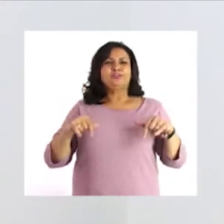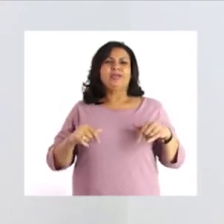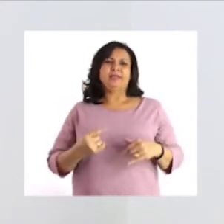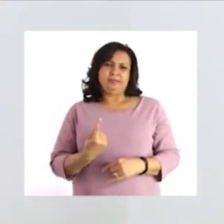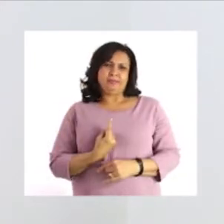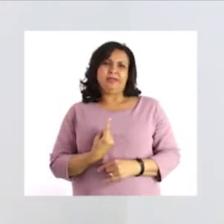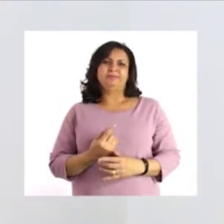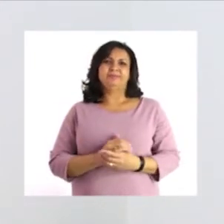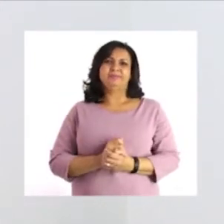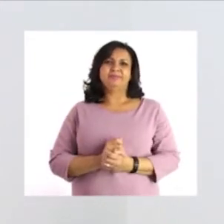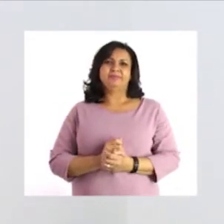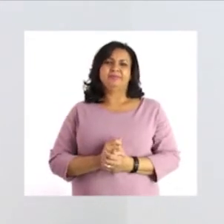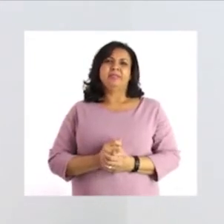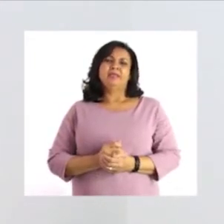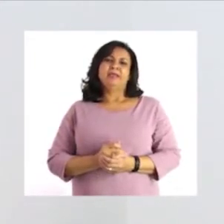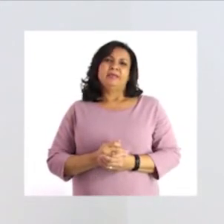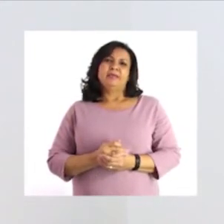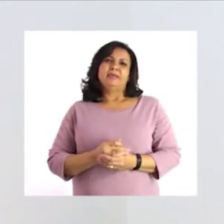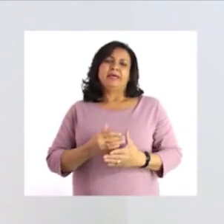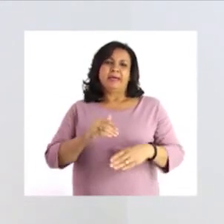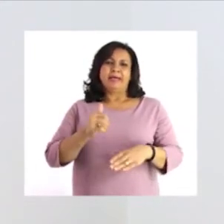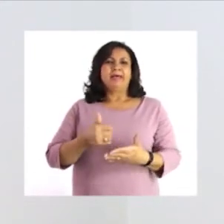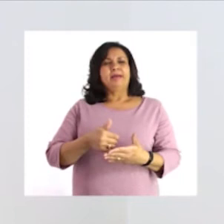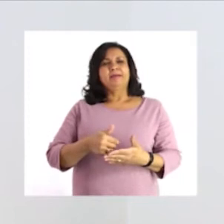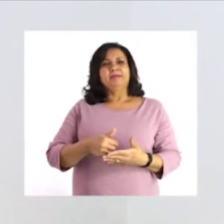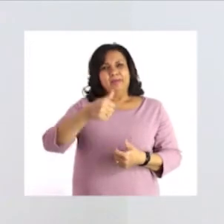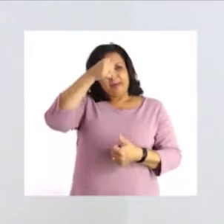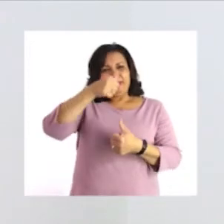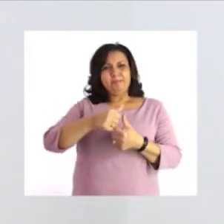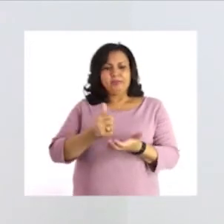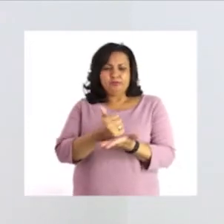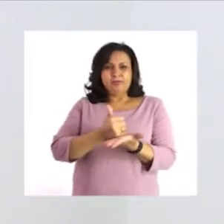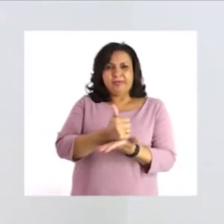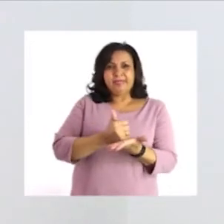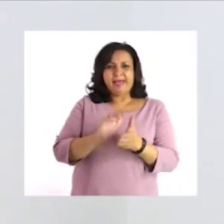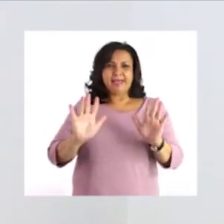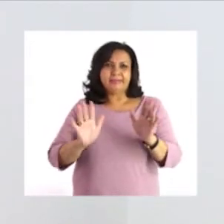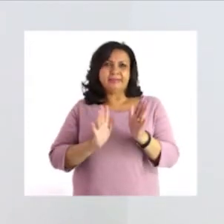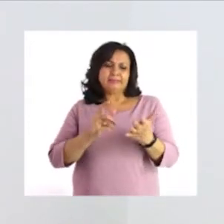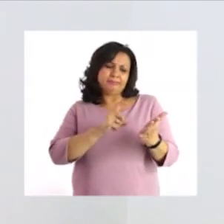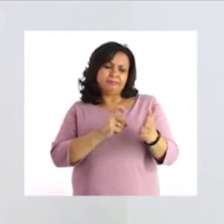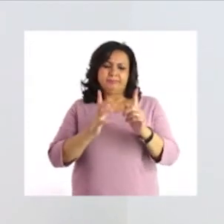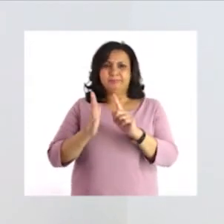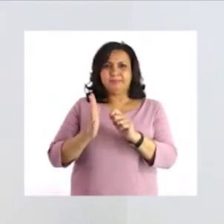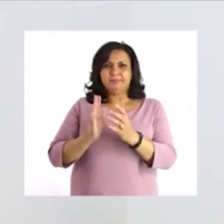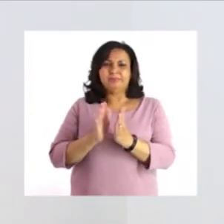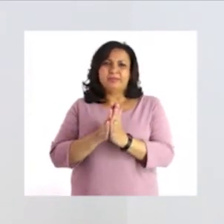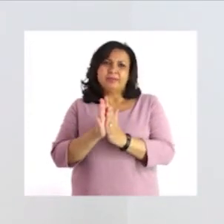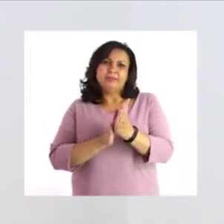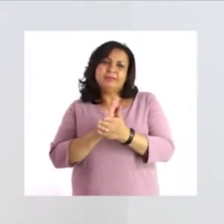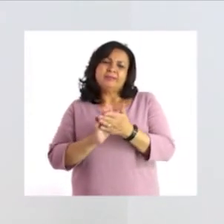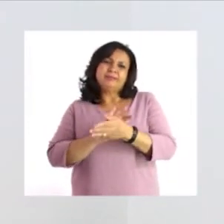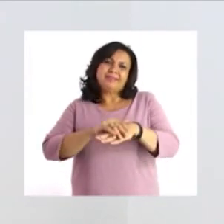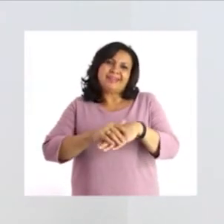to sanitize, friend. Spray your hands, and let's rub our hands, and let's